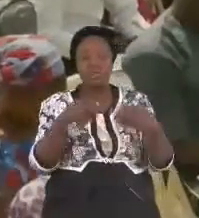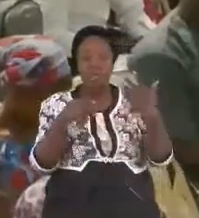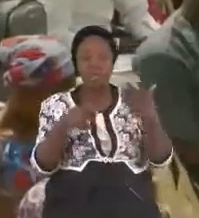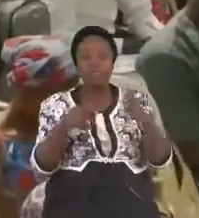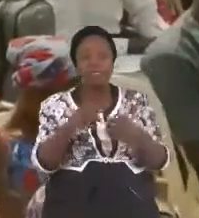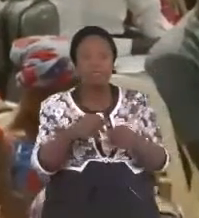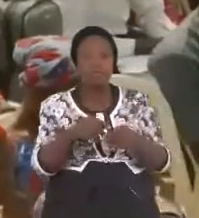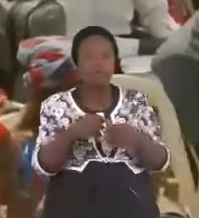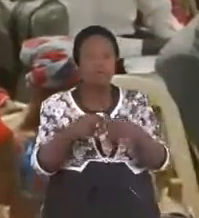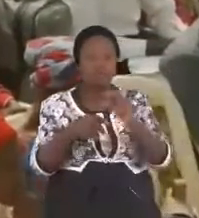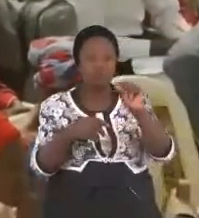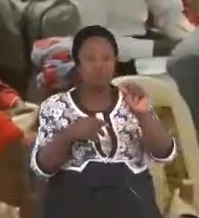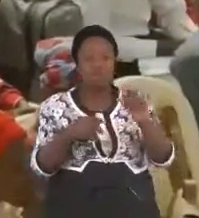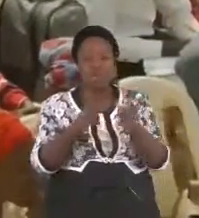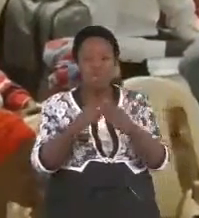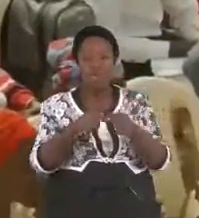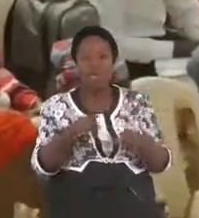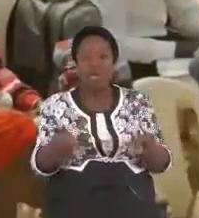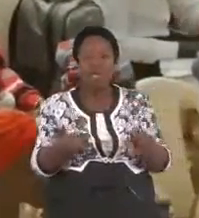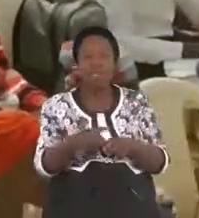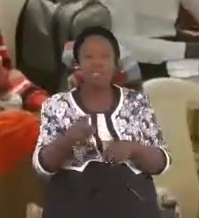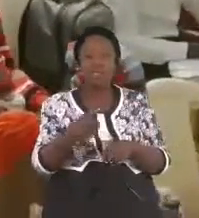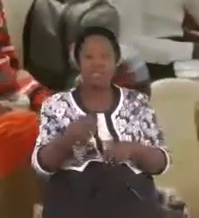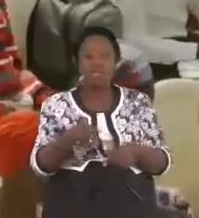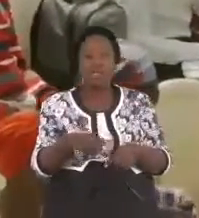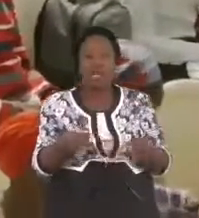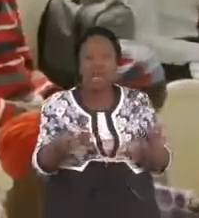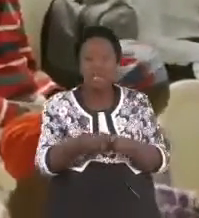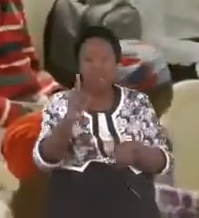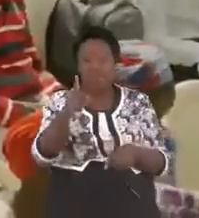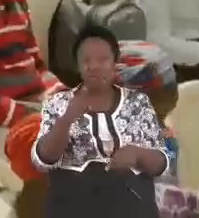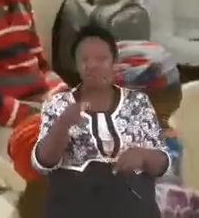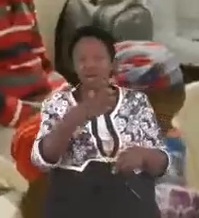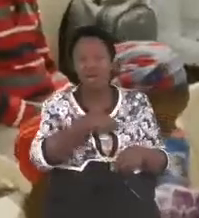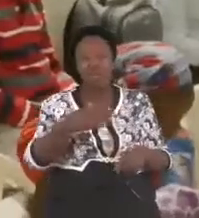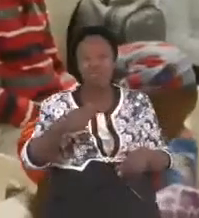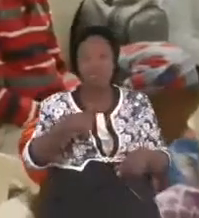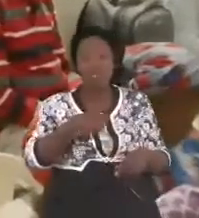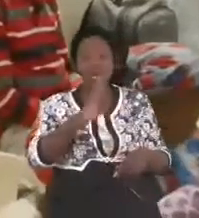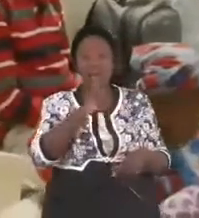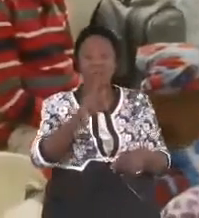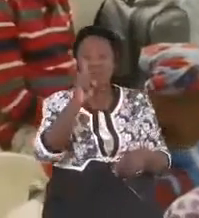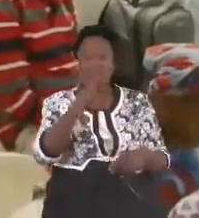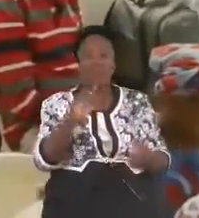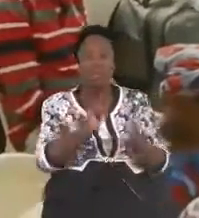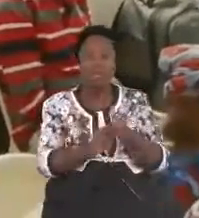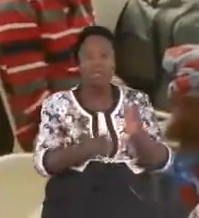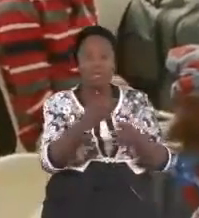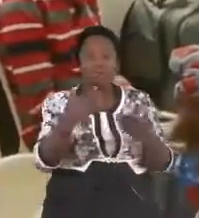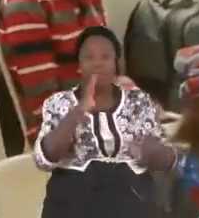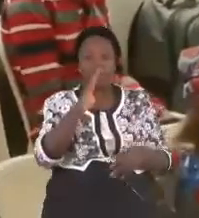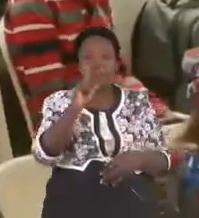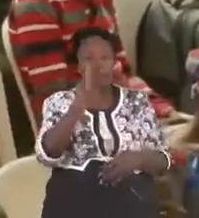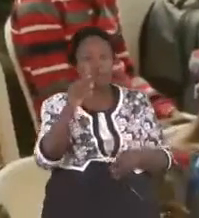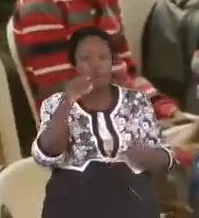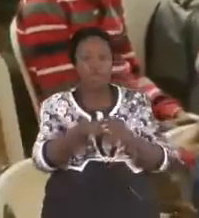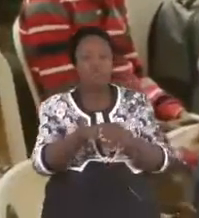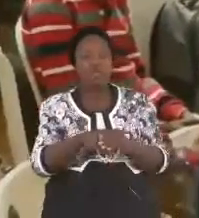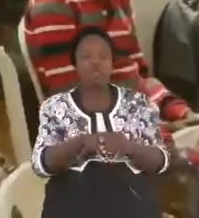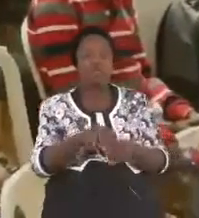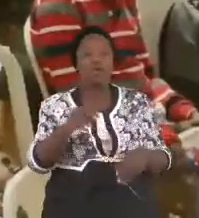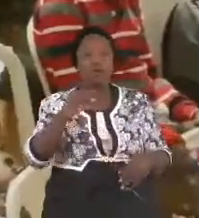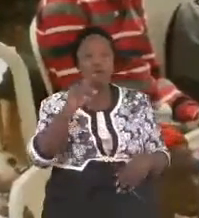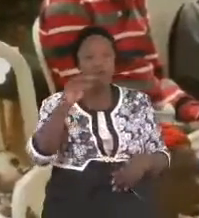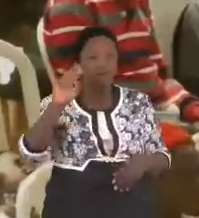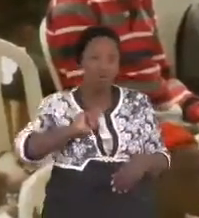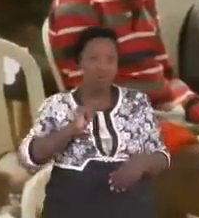act in me and i in thee that they also may be warned in us that the world